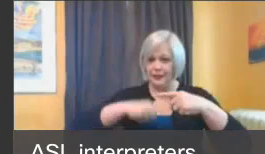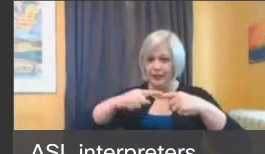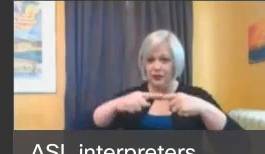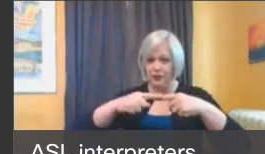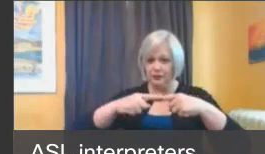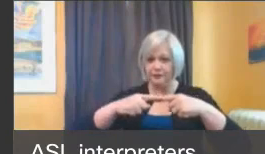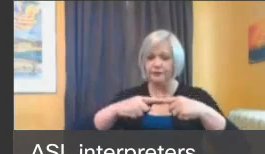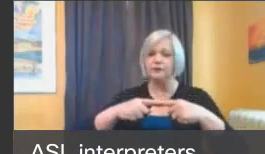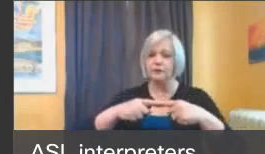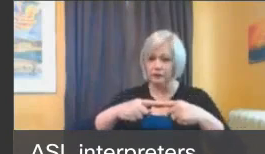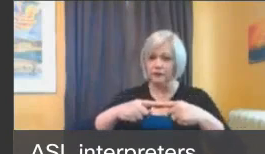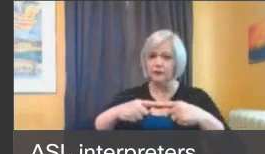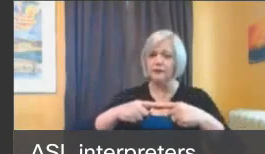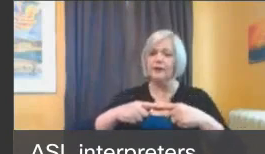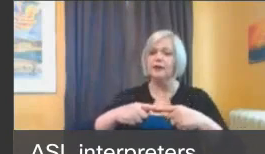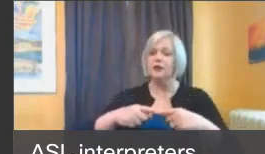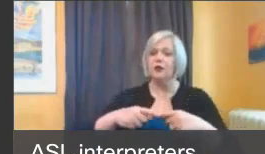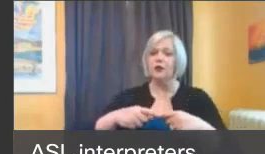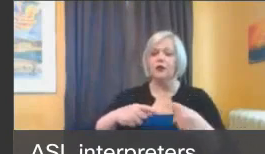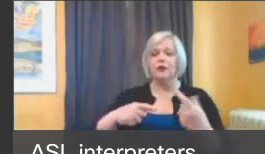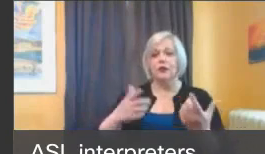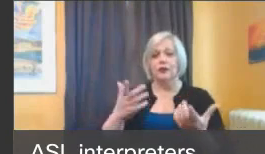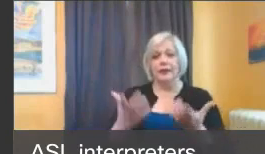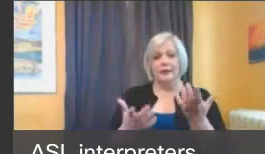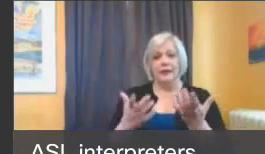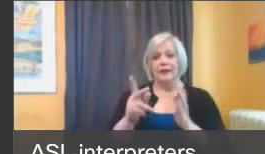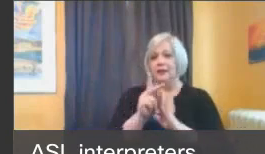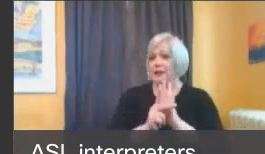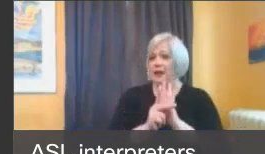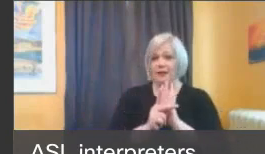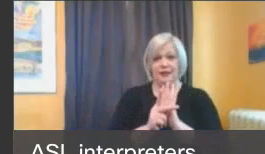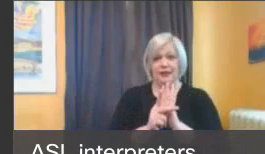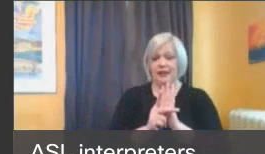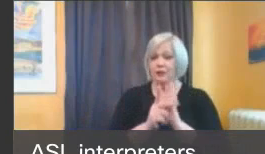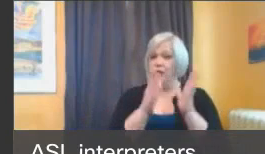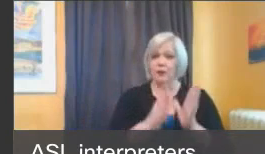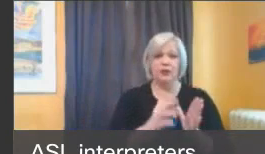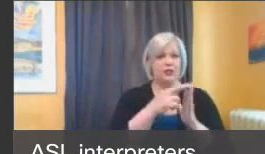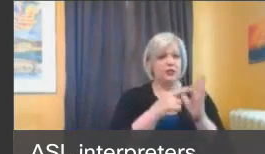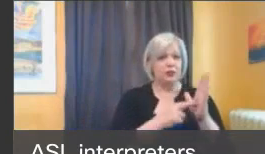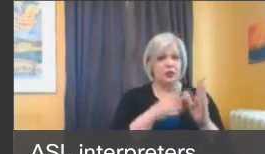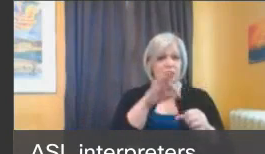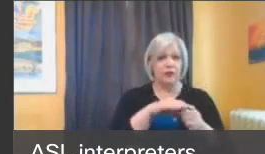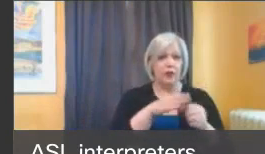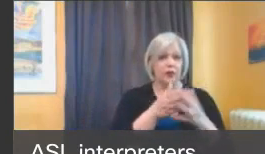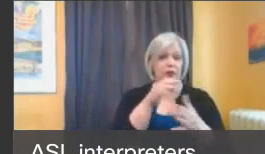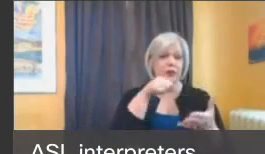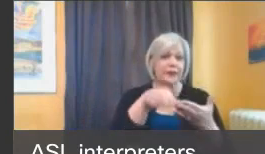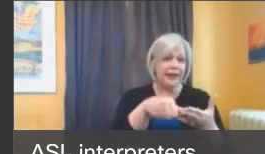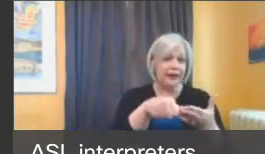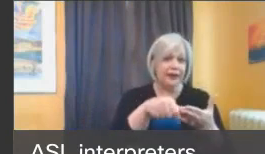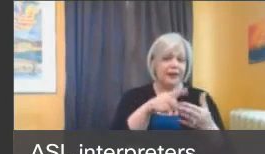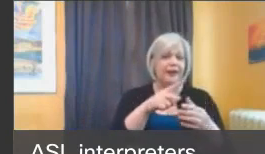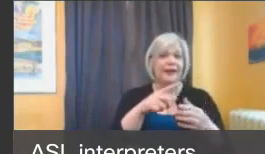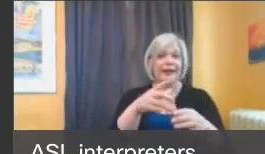whereas you could potentially have a policy where somebody is registered to vote by mail and they continuously get vote by